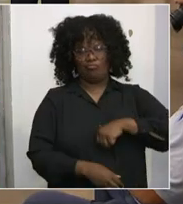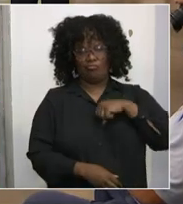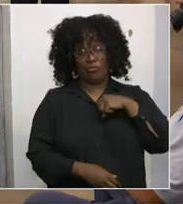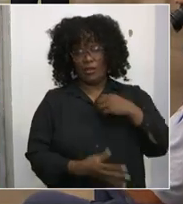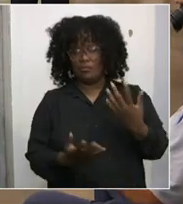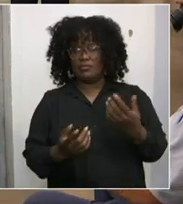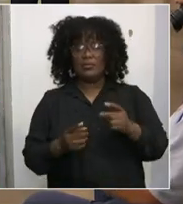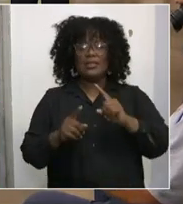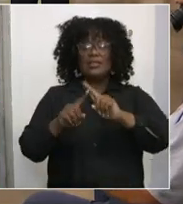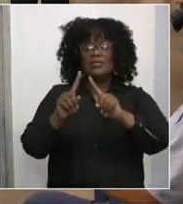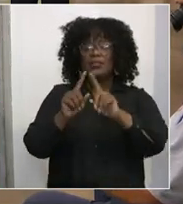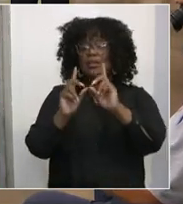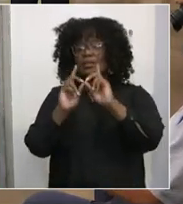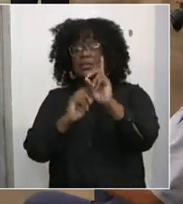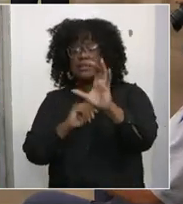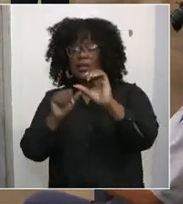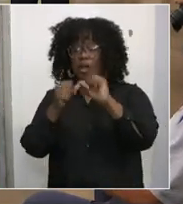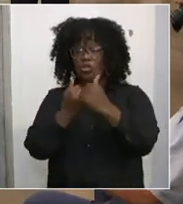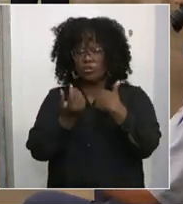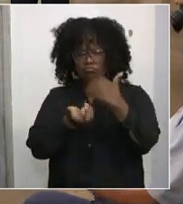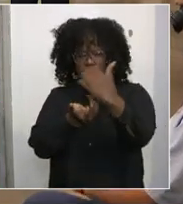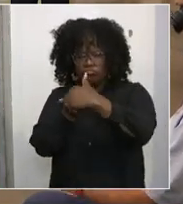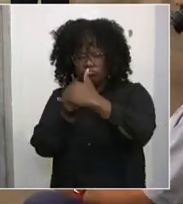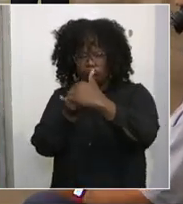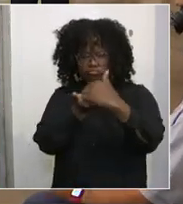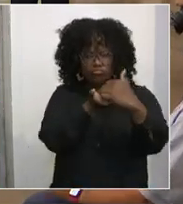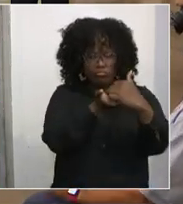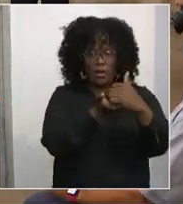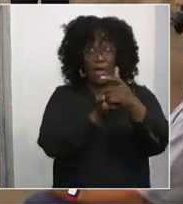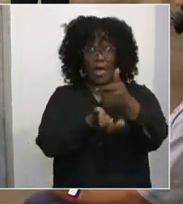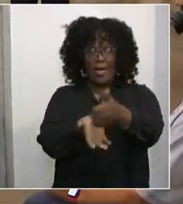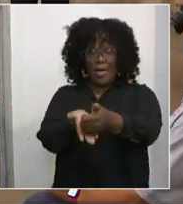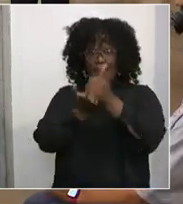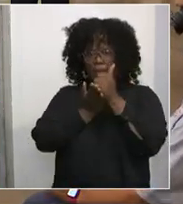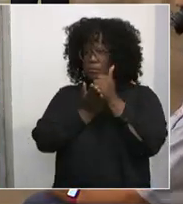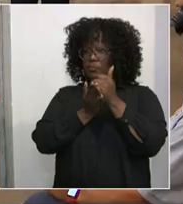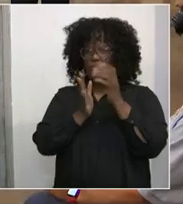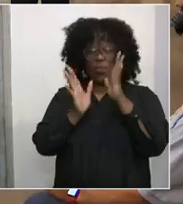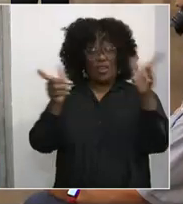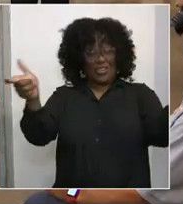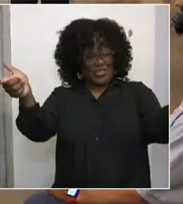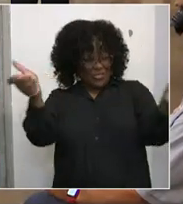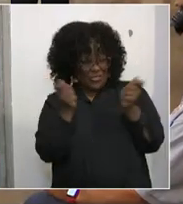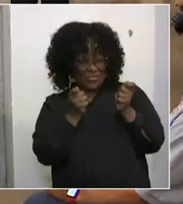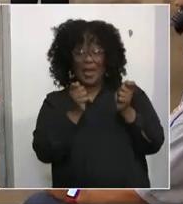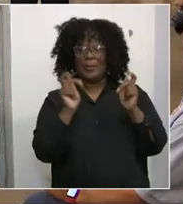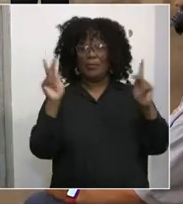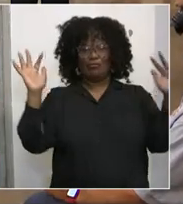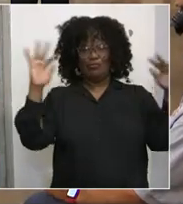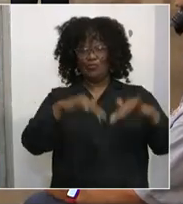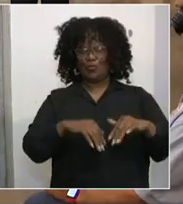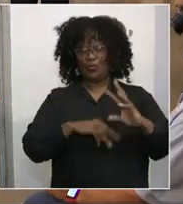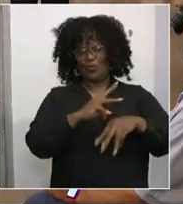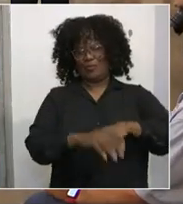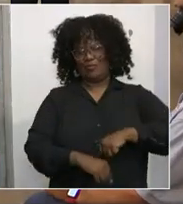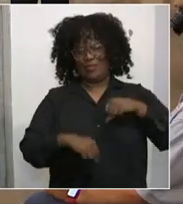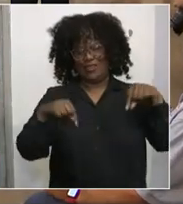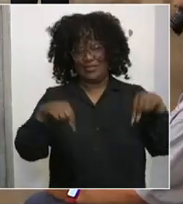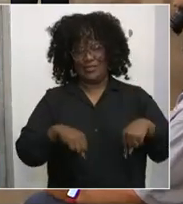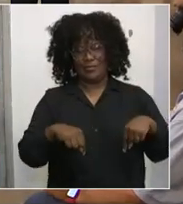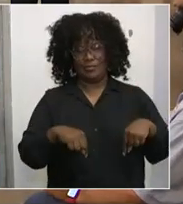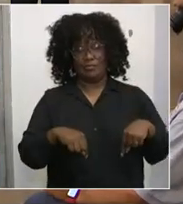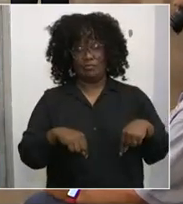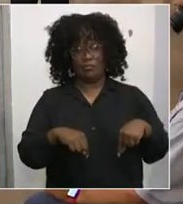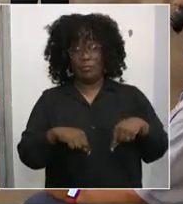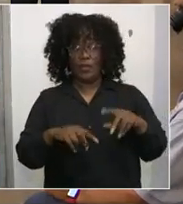really commitment to attracting World Pride, investing, and to make sure when people leave here, they're going to be talking about